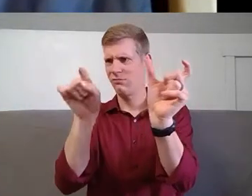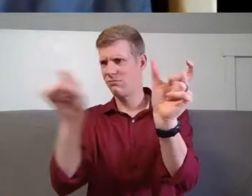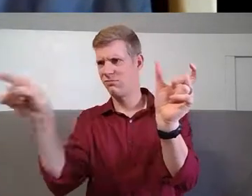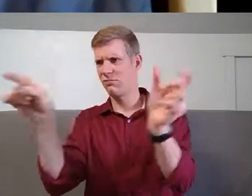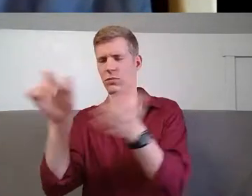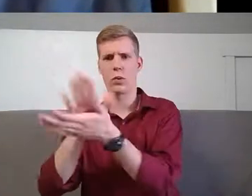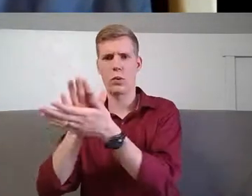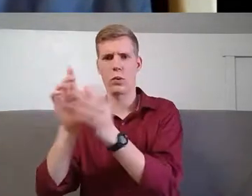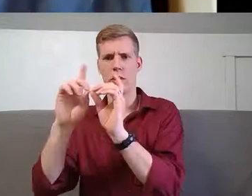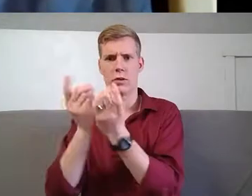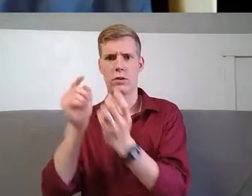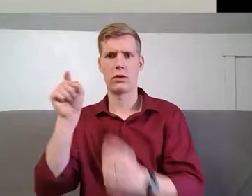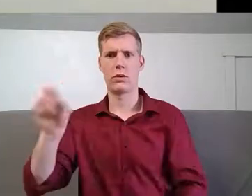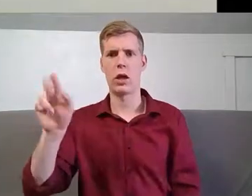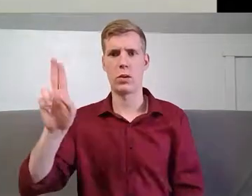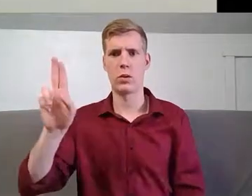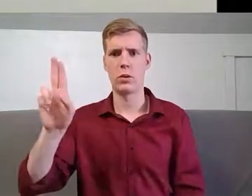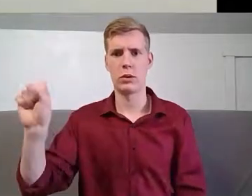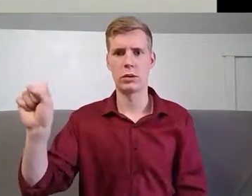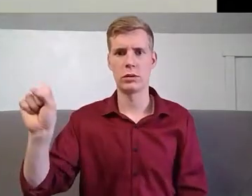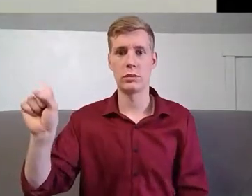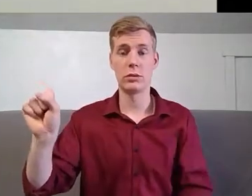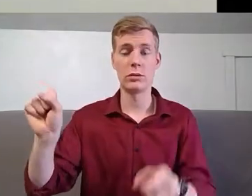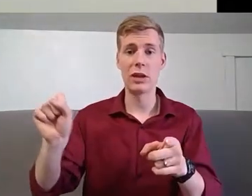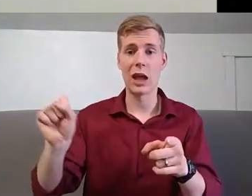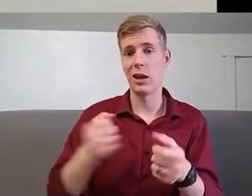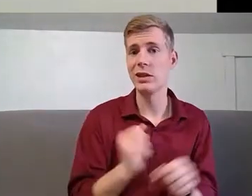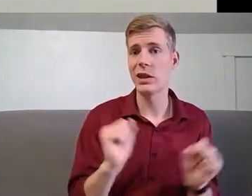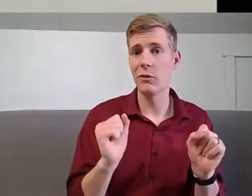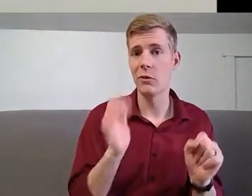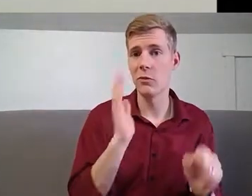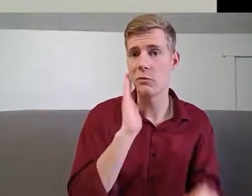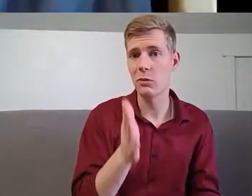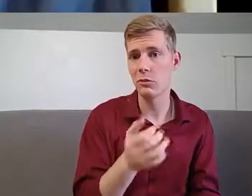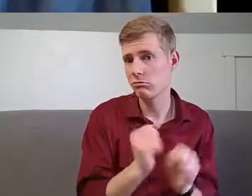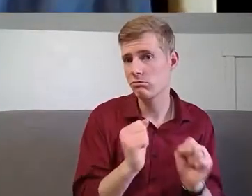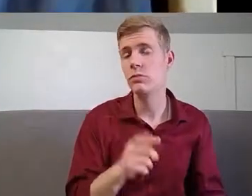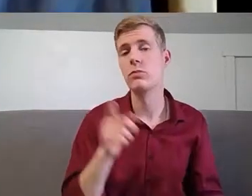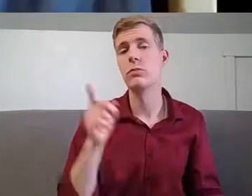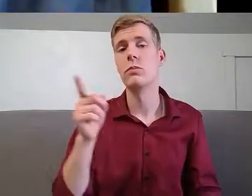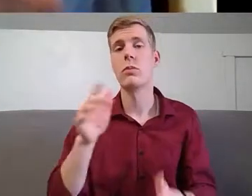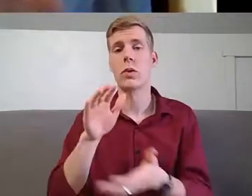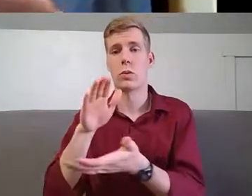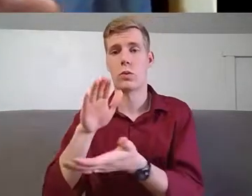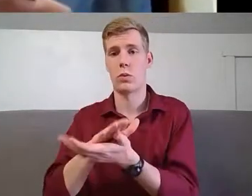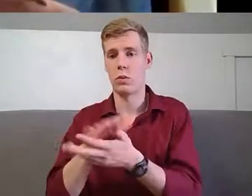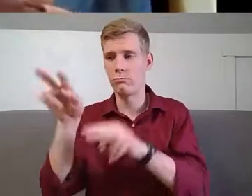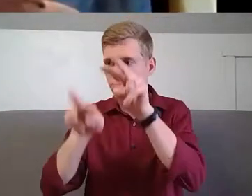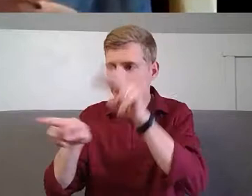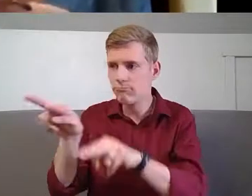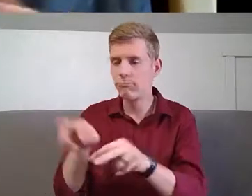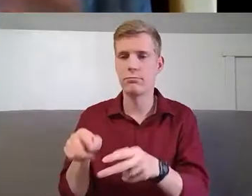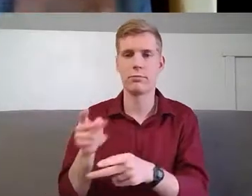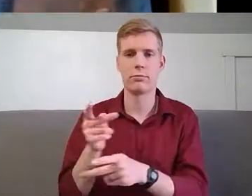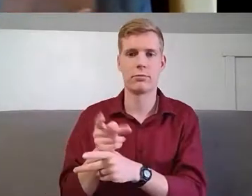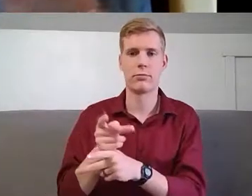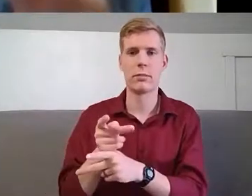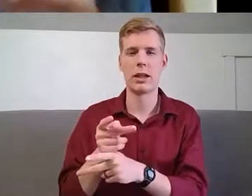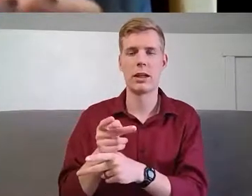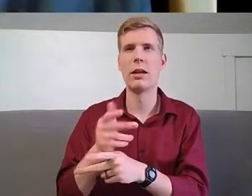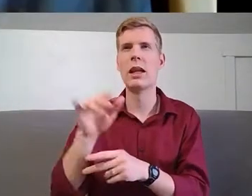district is.us. So that's pretty safe. Yep. So the school monitors, that is actually, it's like